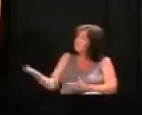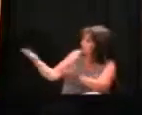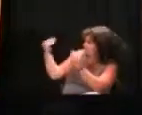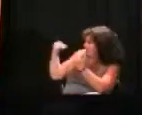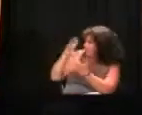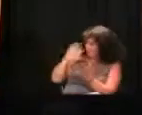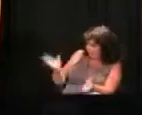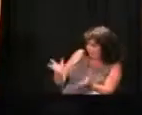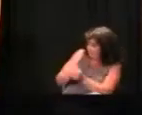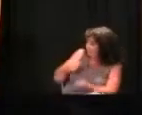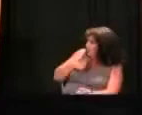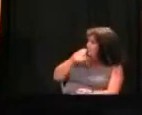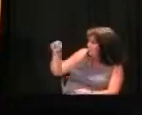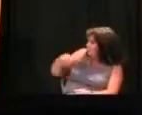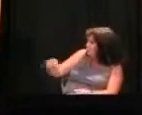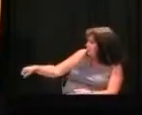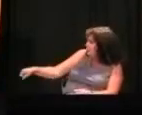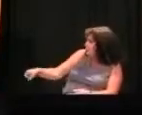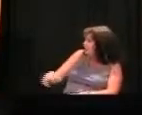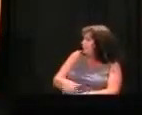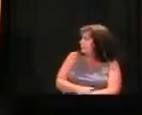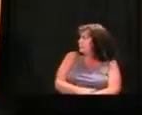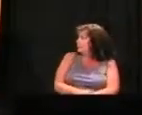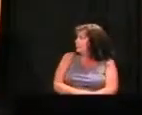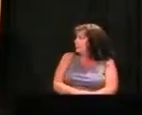I'm just tired.